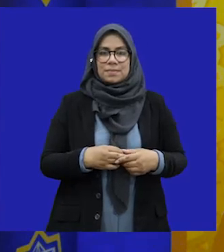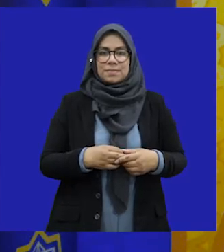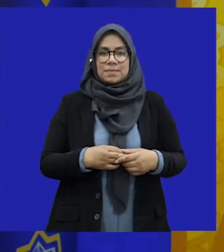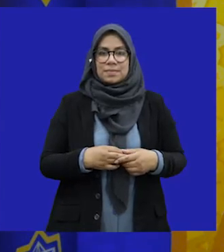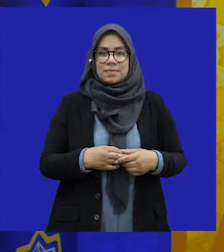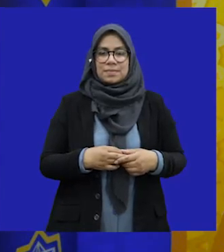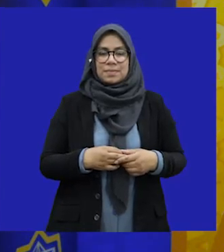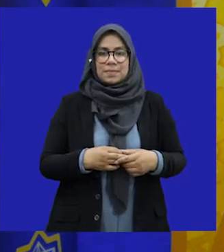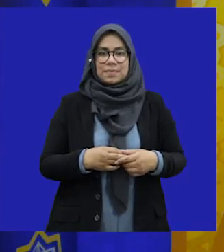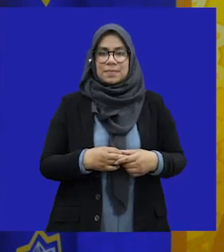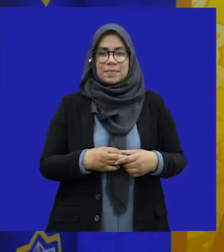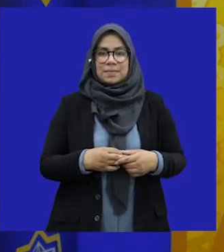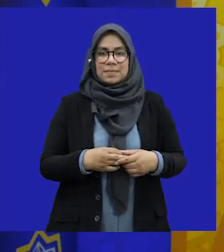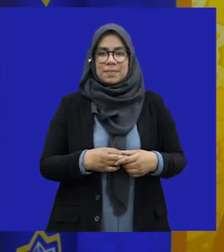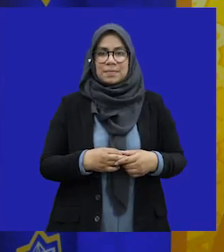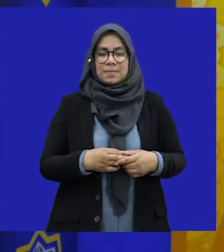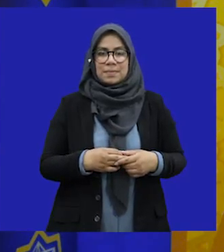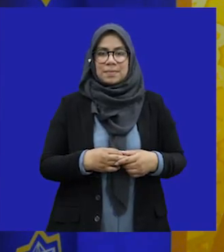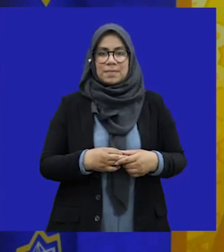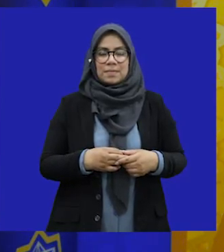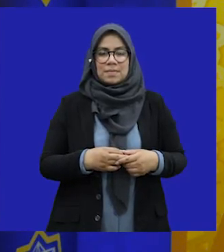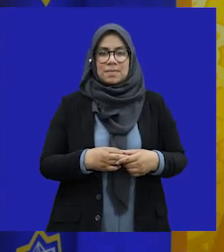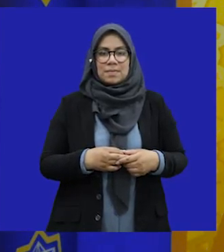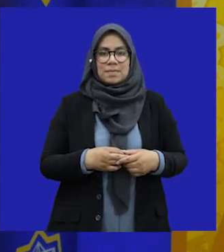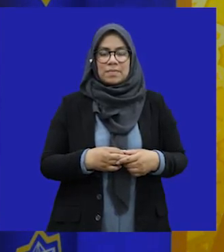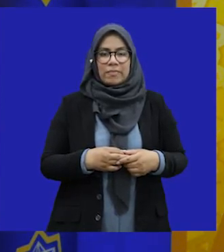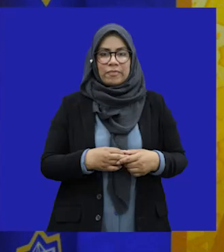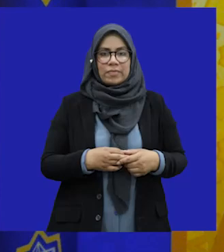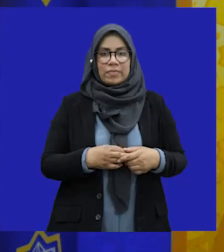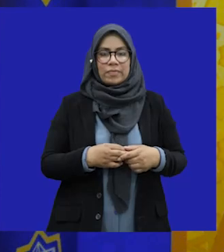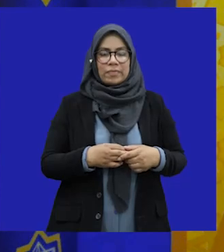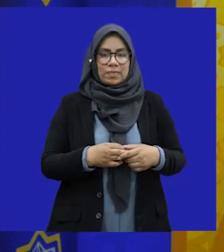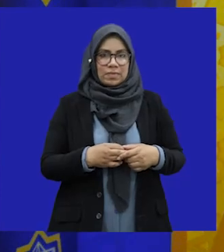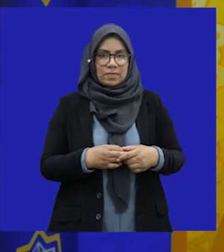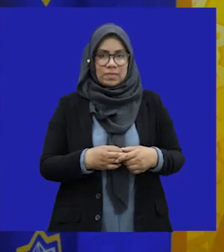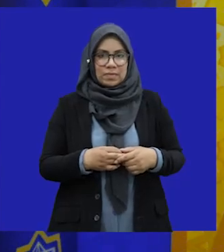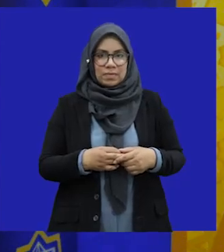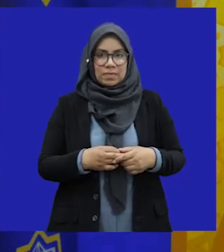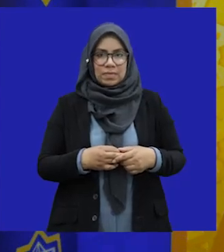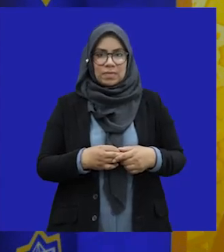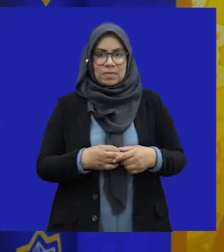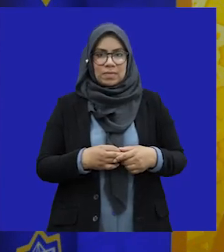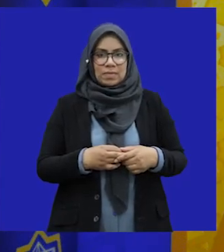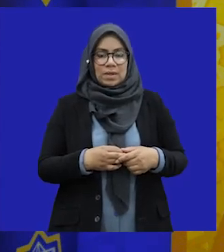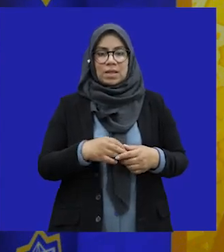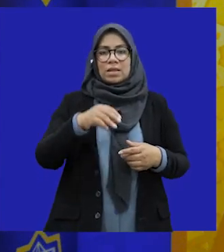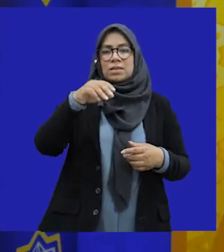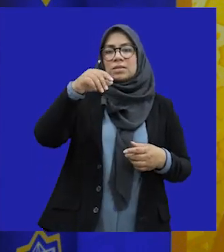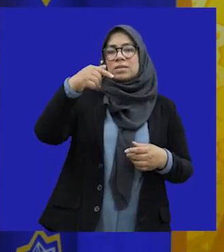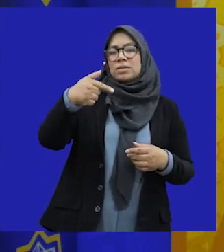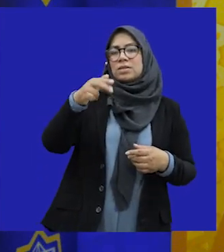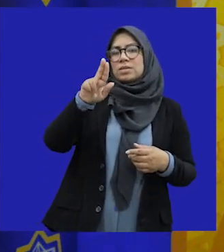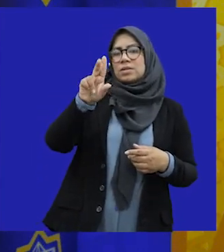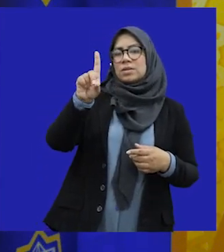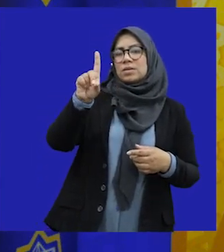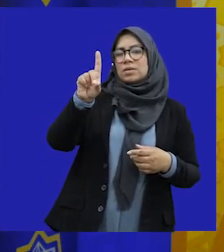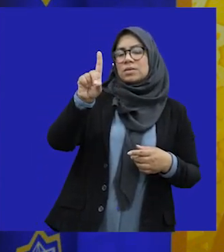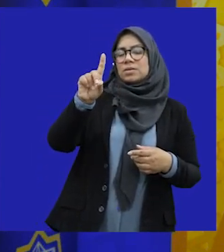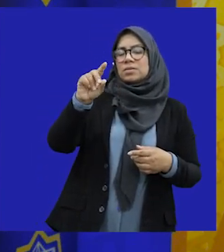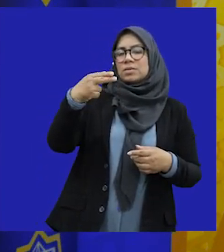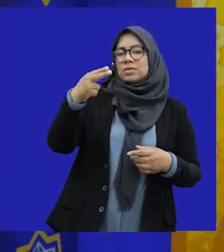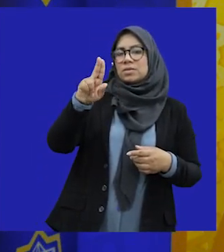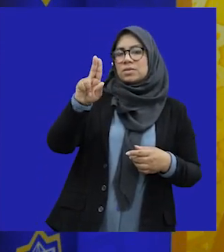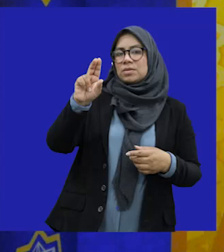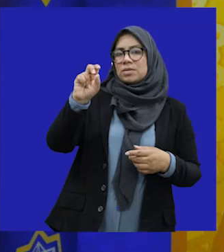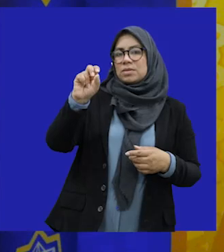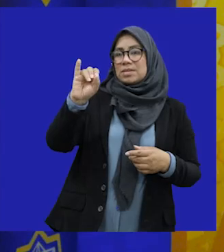verily Allah Azza wa Jal said, meaning this is a Qudsi hadith. That this is Qudsi hadith means a hadith